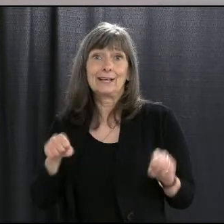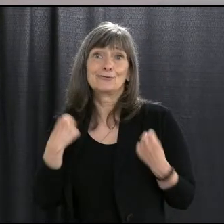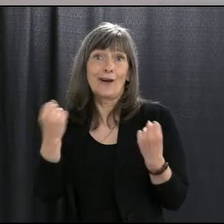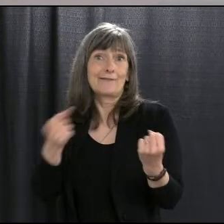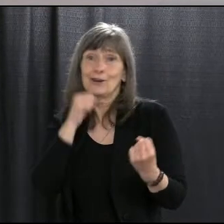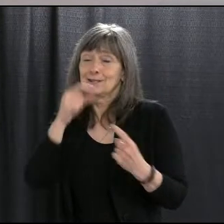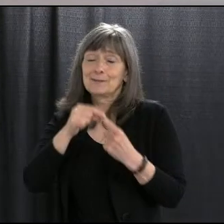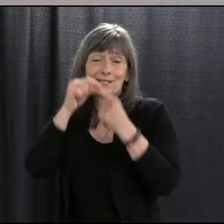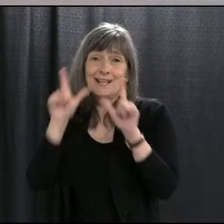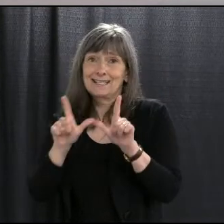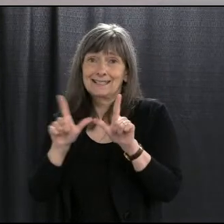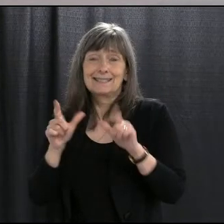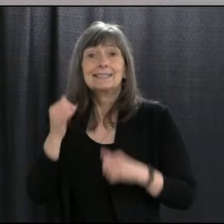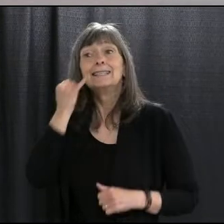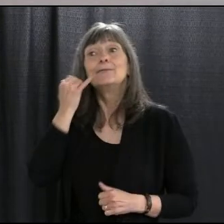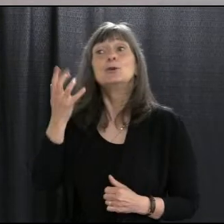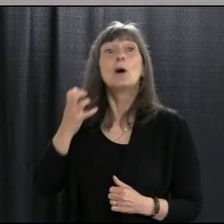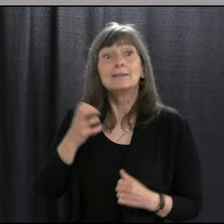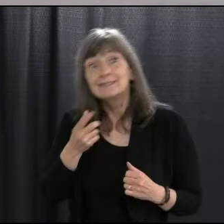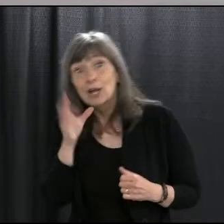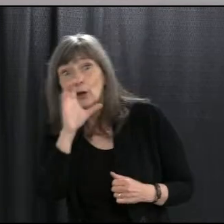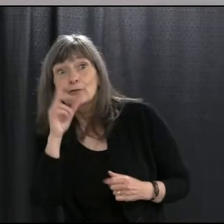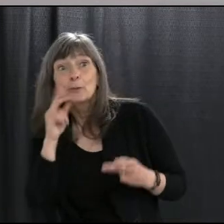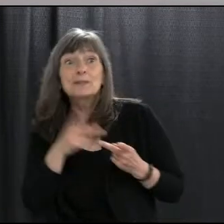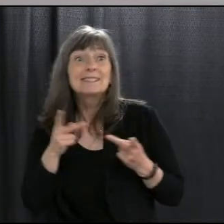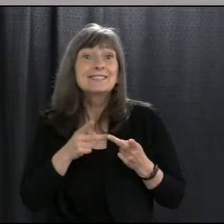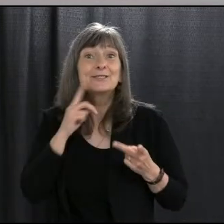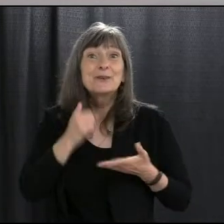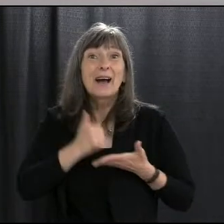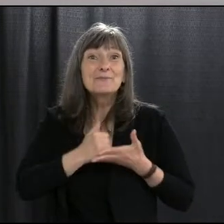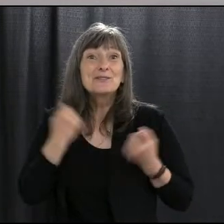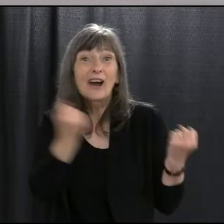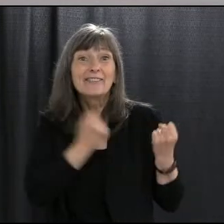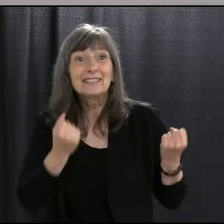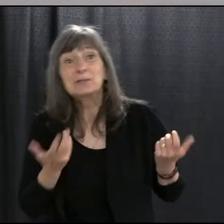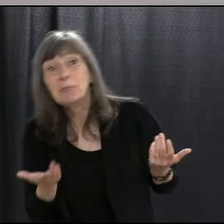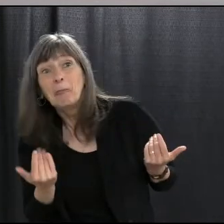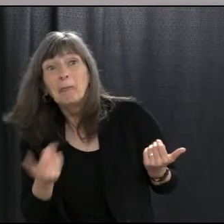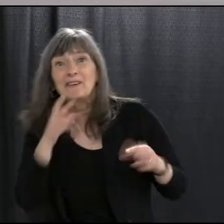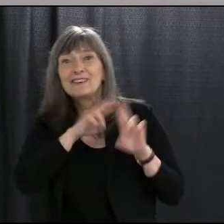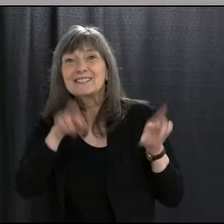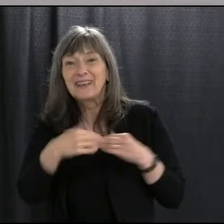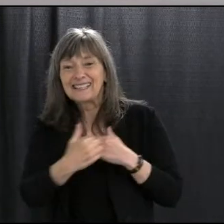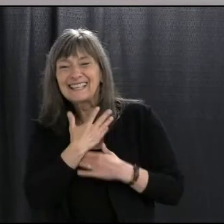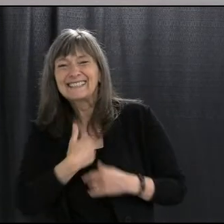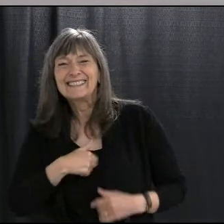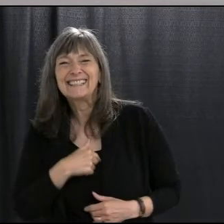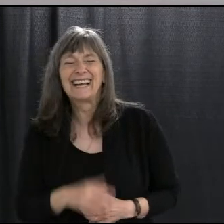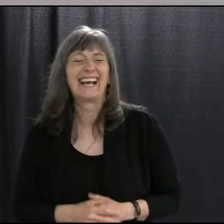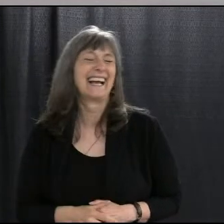a position to help out on these, just send in your resume. Bring your camera.